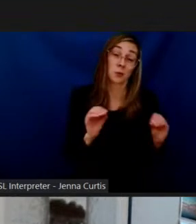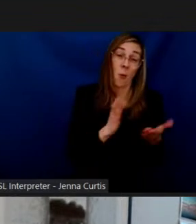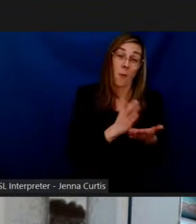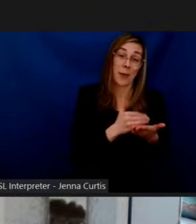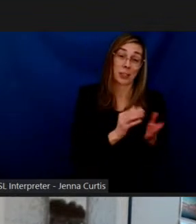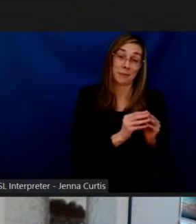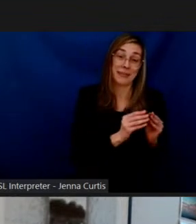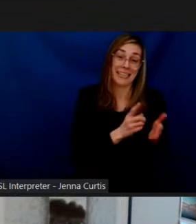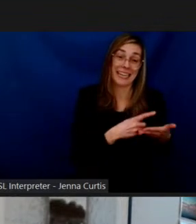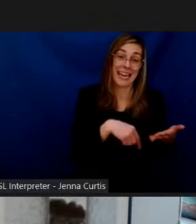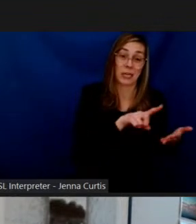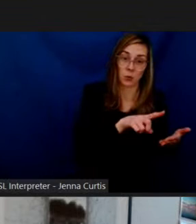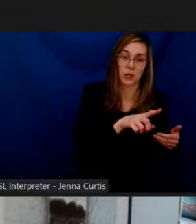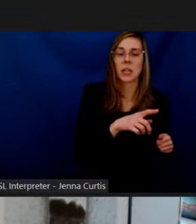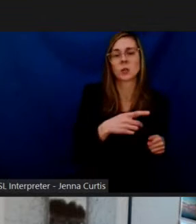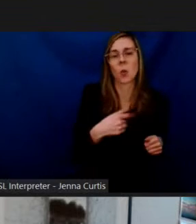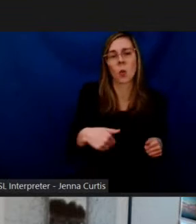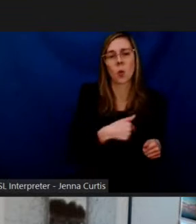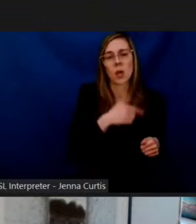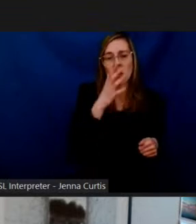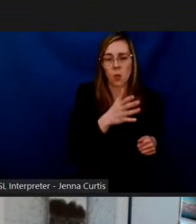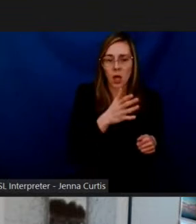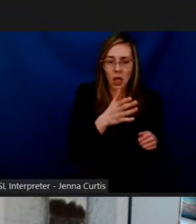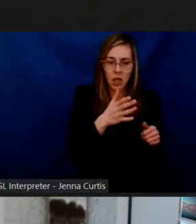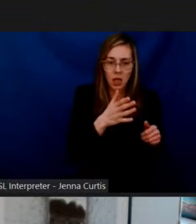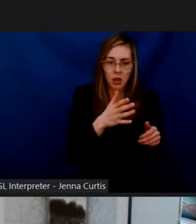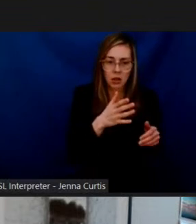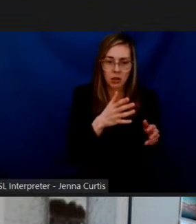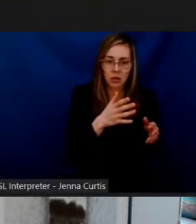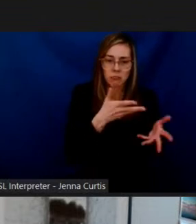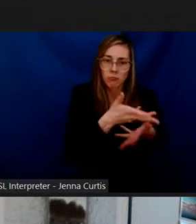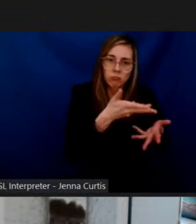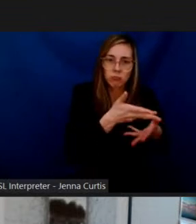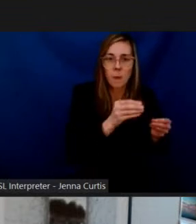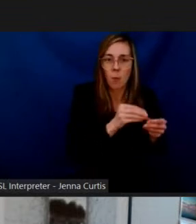already been typed in and asked. And then if you have any other follow-ups, the email again is